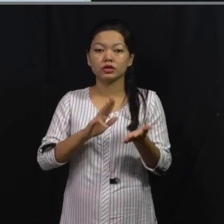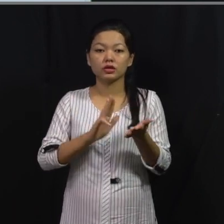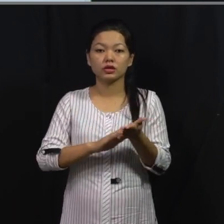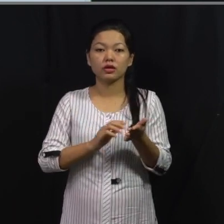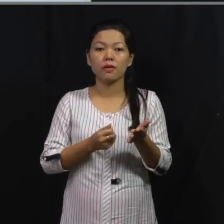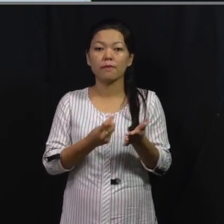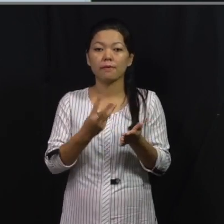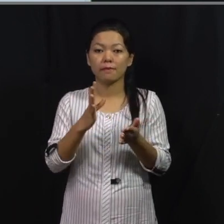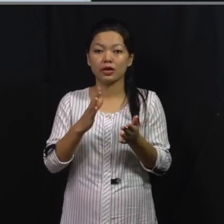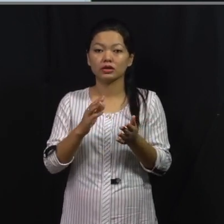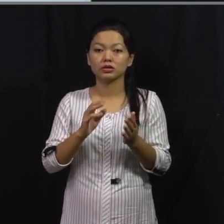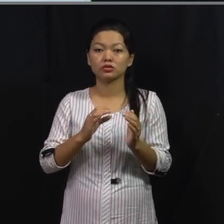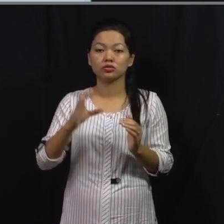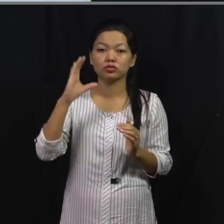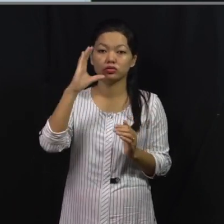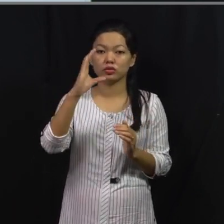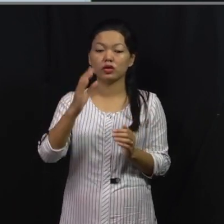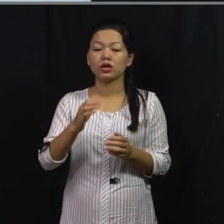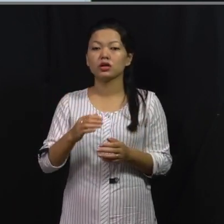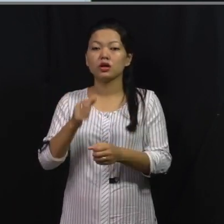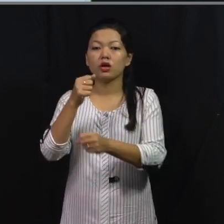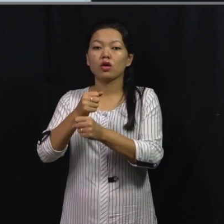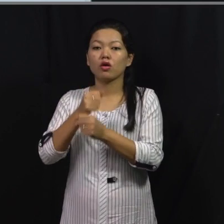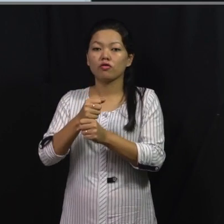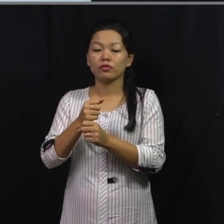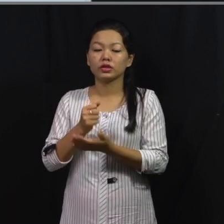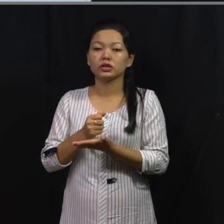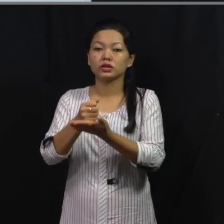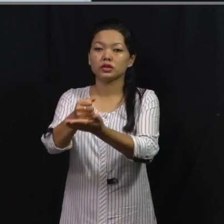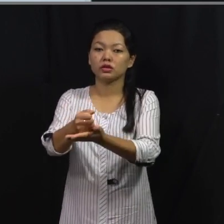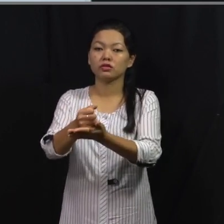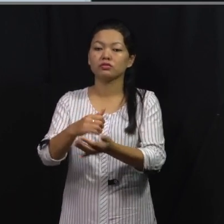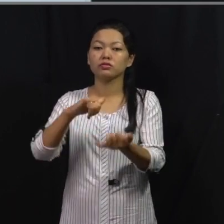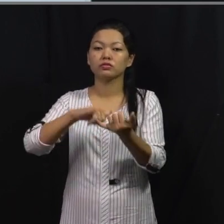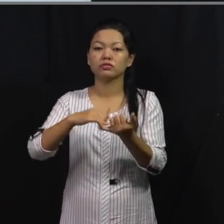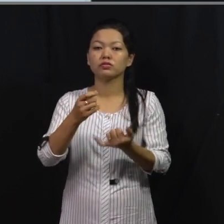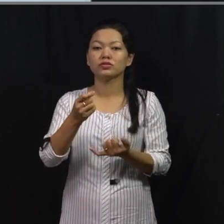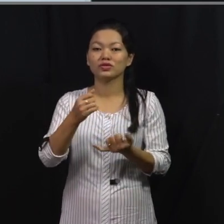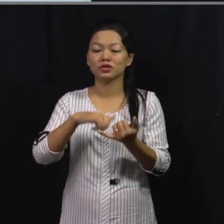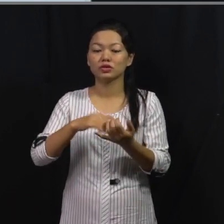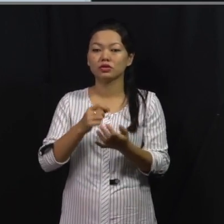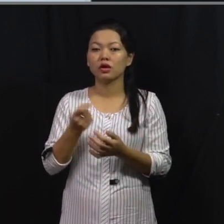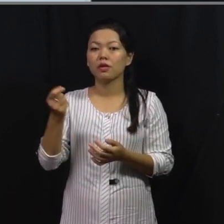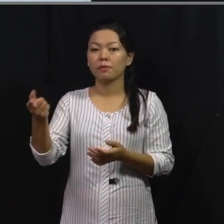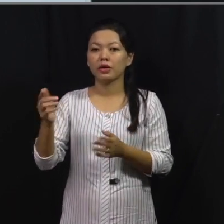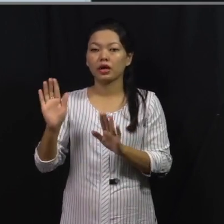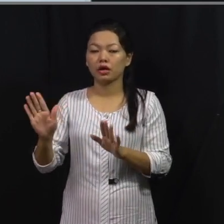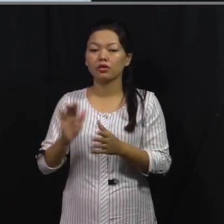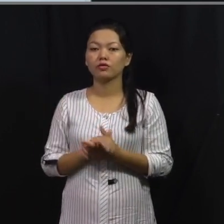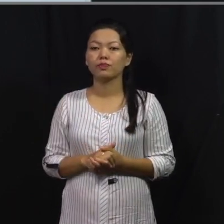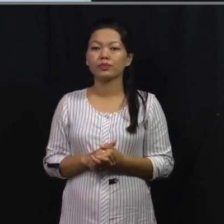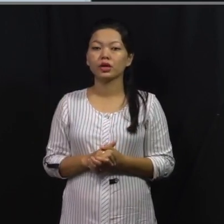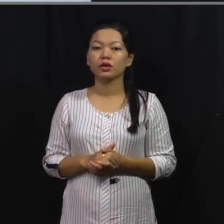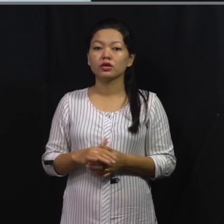fellowship, okay, research scholars also, okay. Now, measures regarding to employment. Even